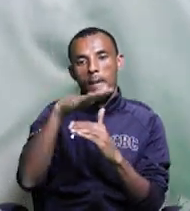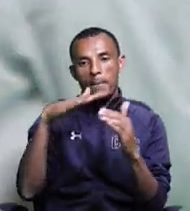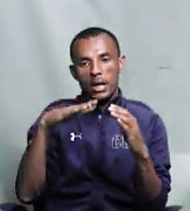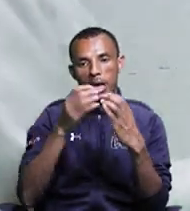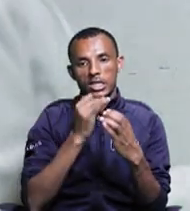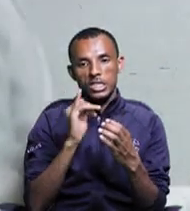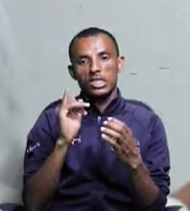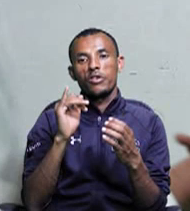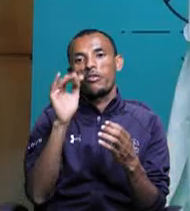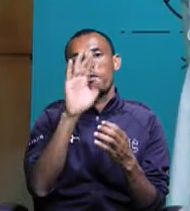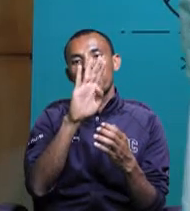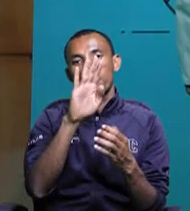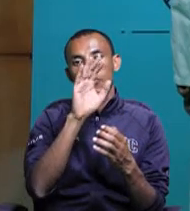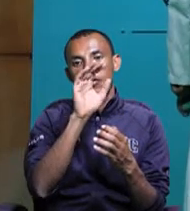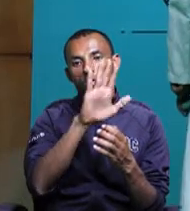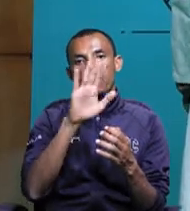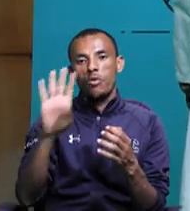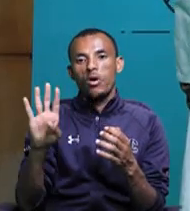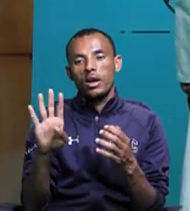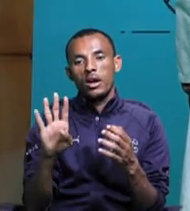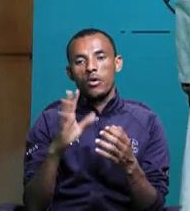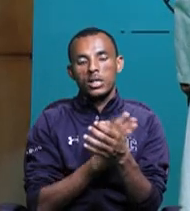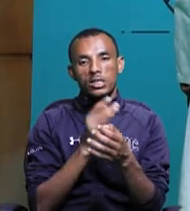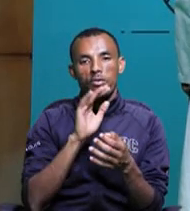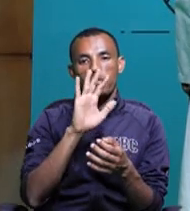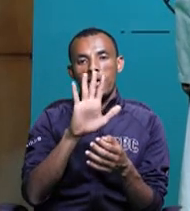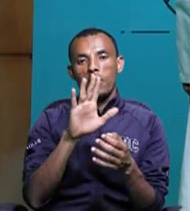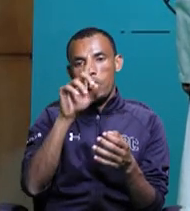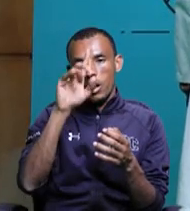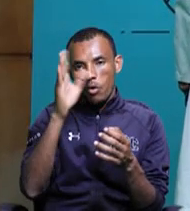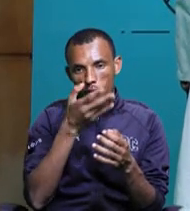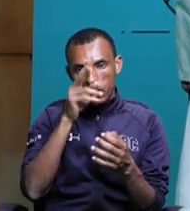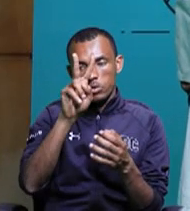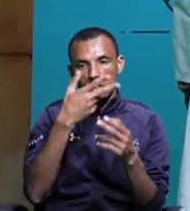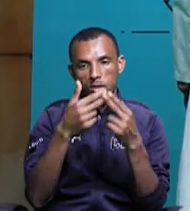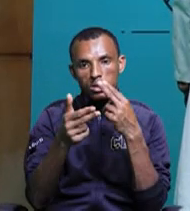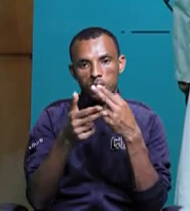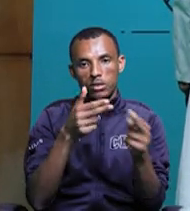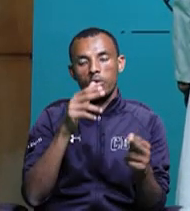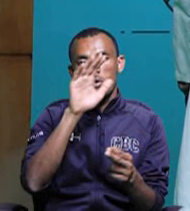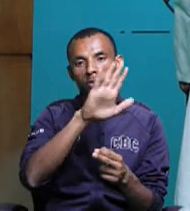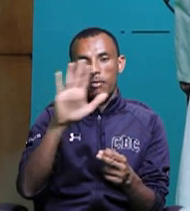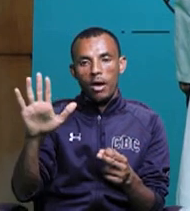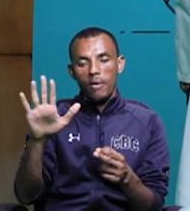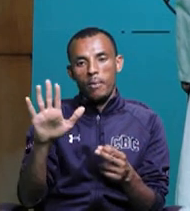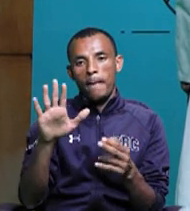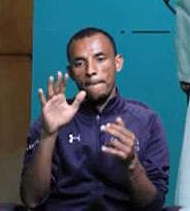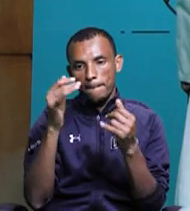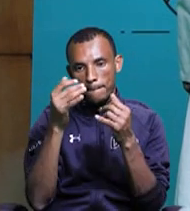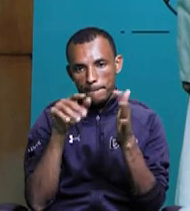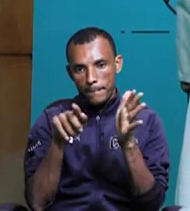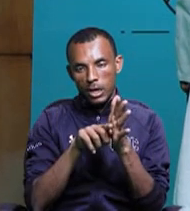of the preceding class is 54. So correction factor it gives 1 over 2 multiplied by 55